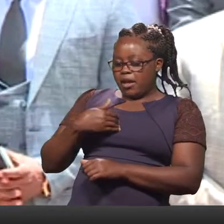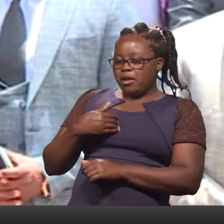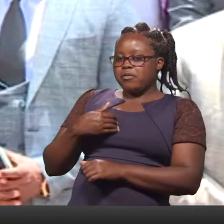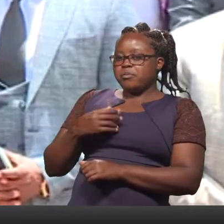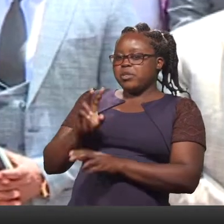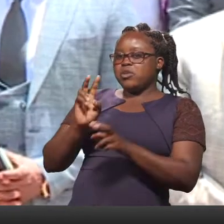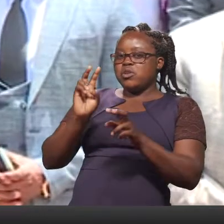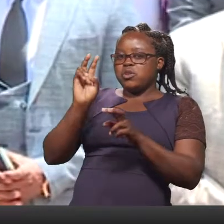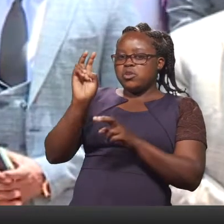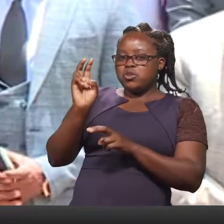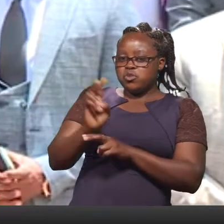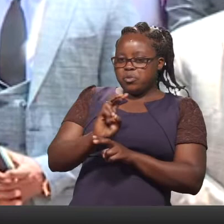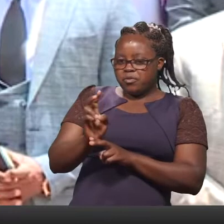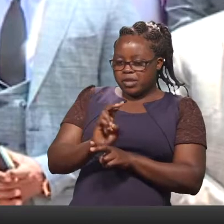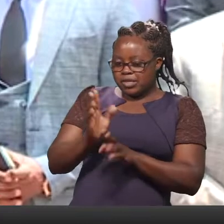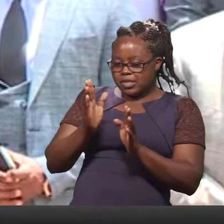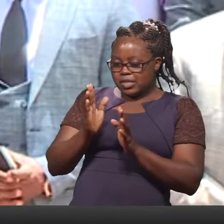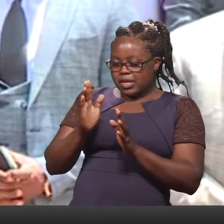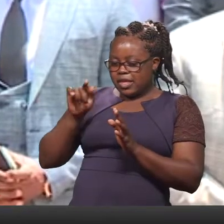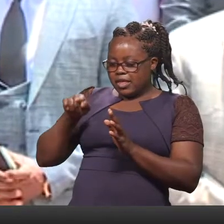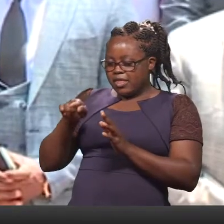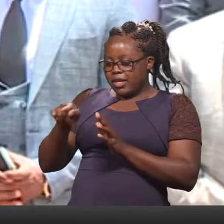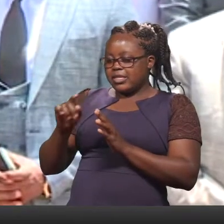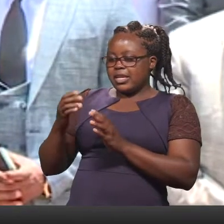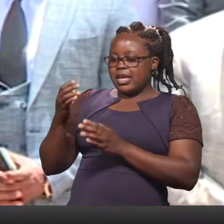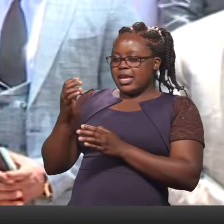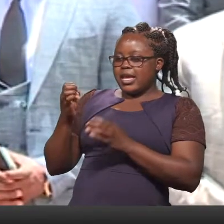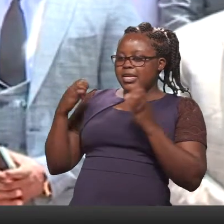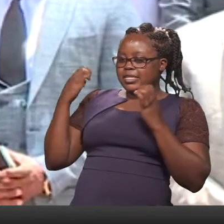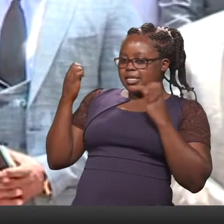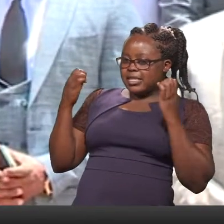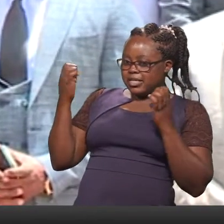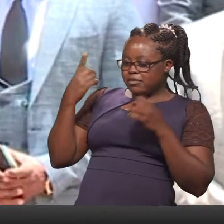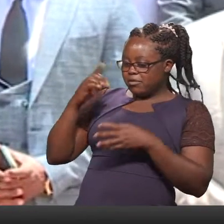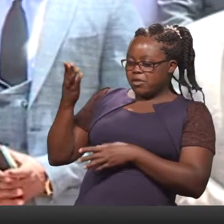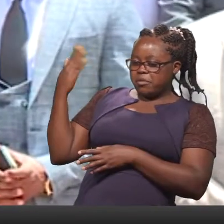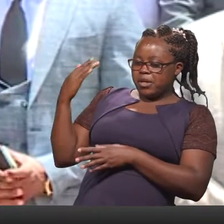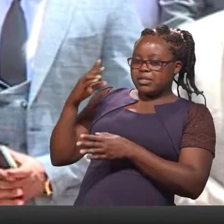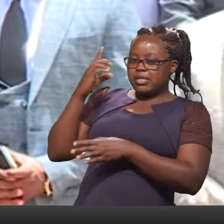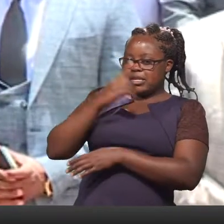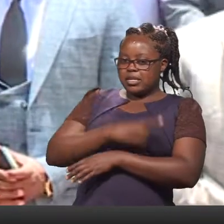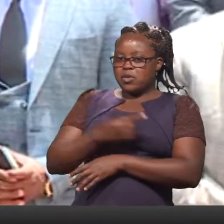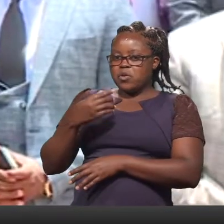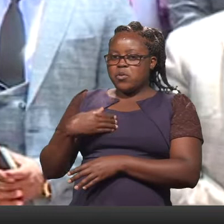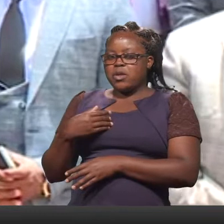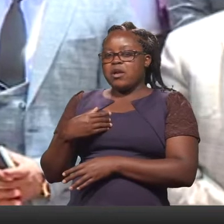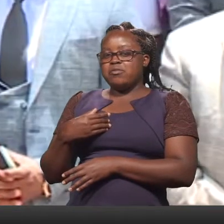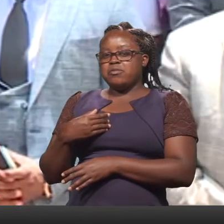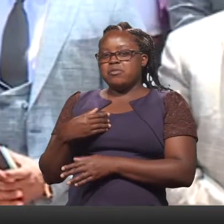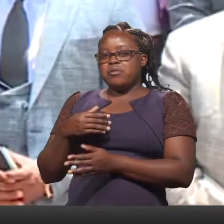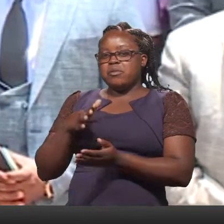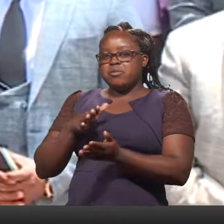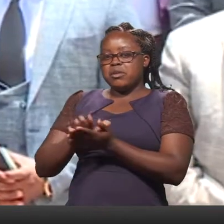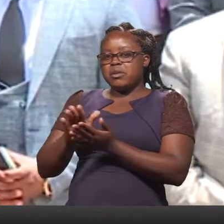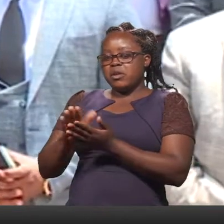I have personally been supervising that exercise the last 2 days. We have printed